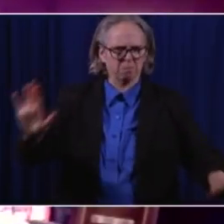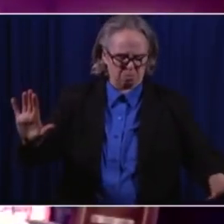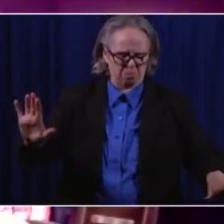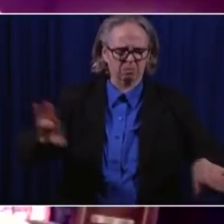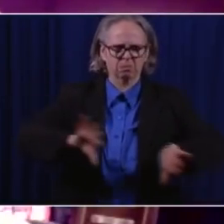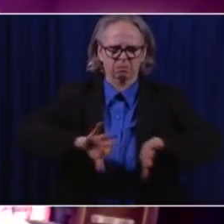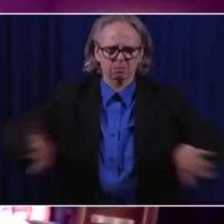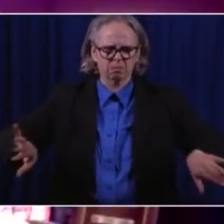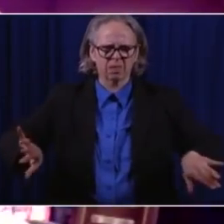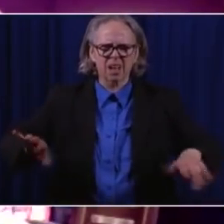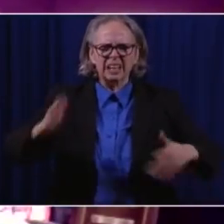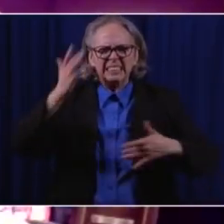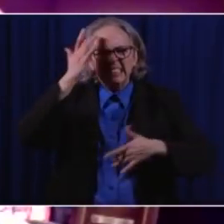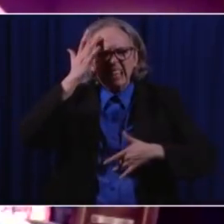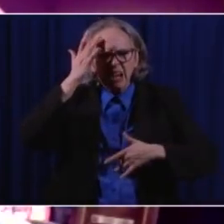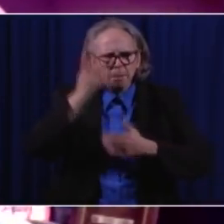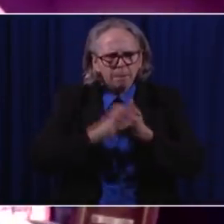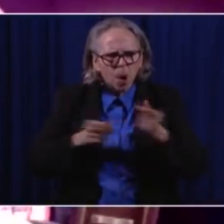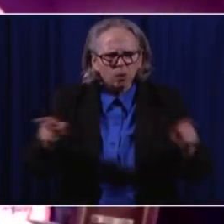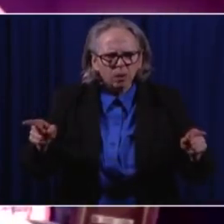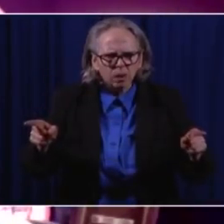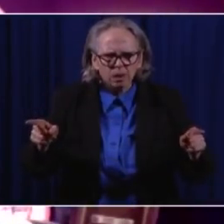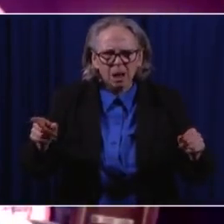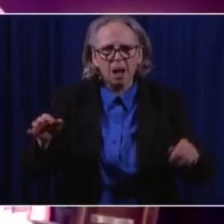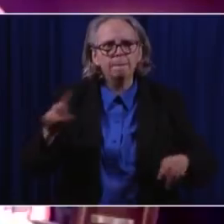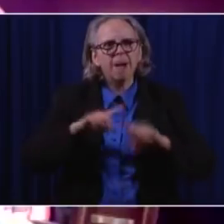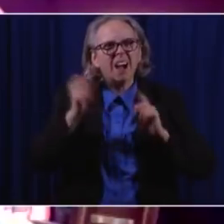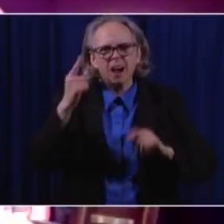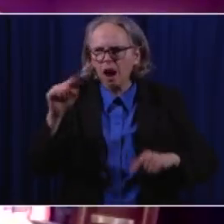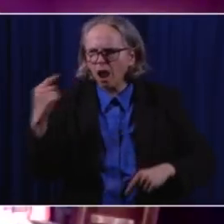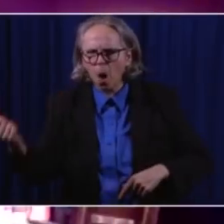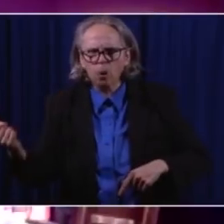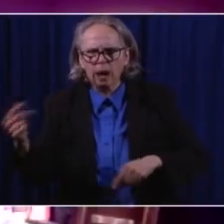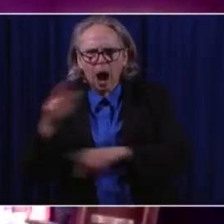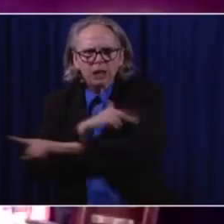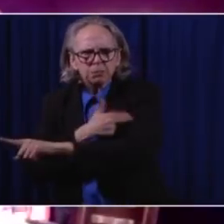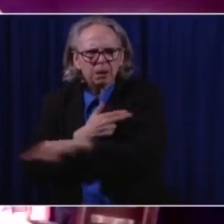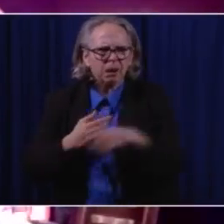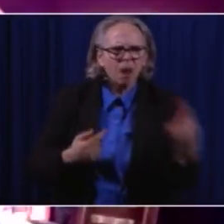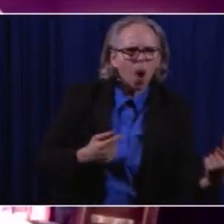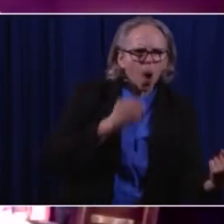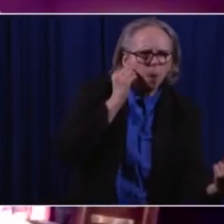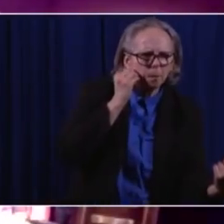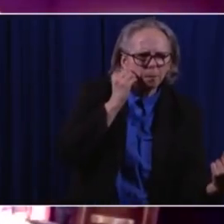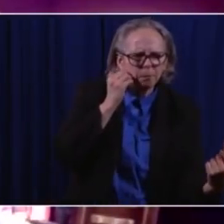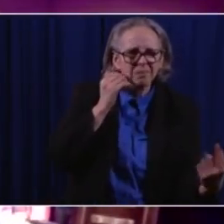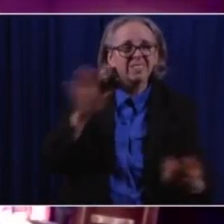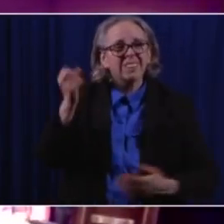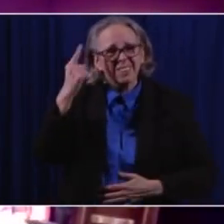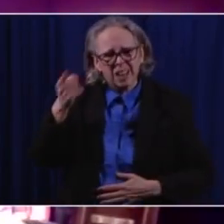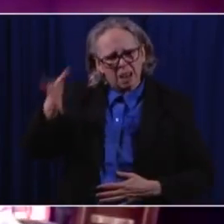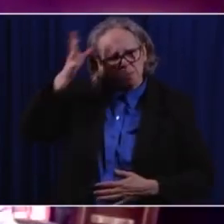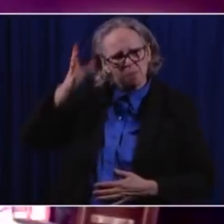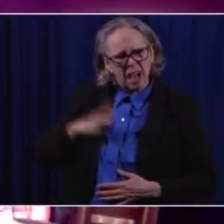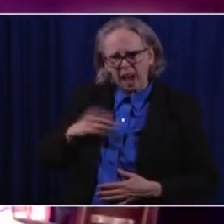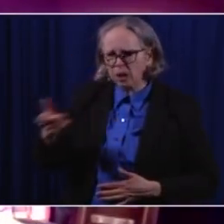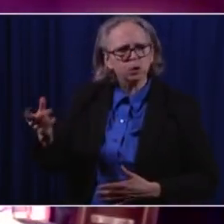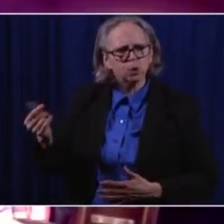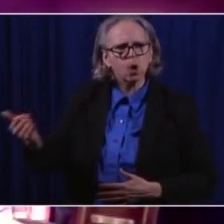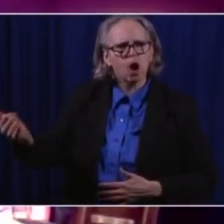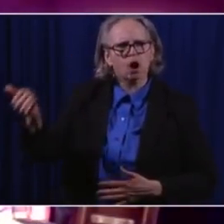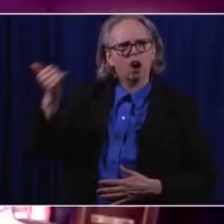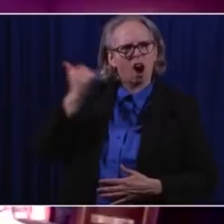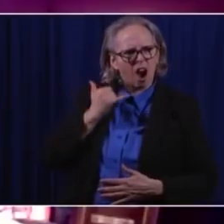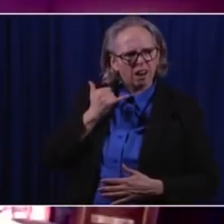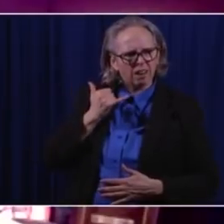my phone and told me what great care he was getting and how much he appreciated it. He started his experience by saying, I decided I wasn't going to